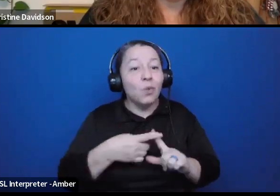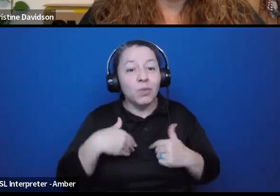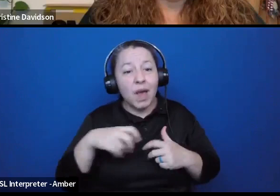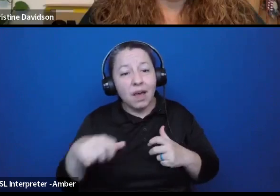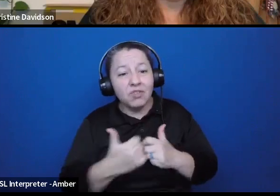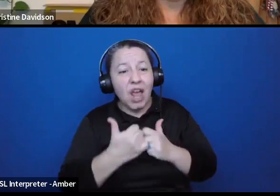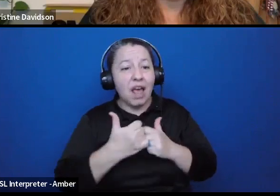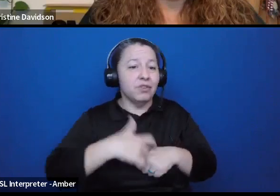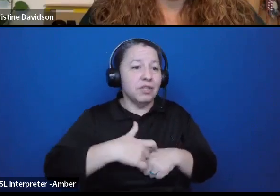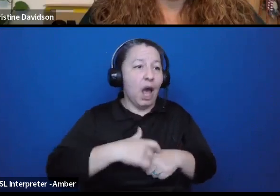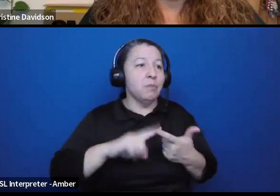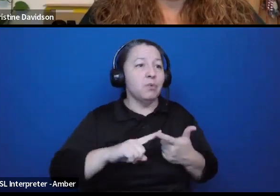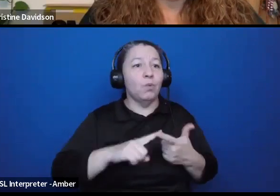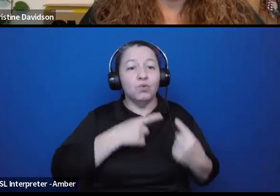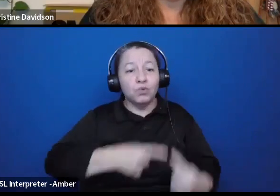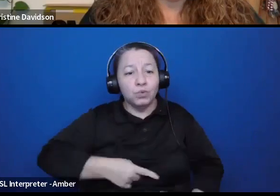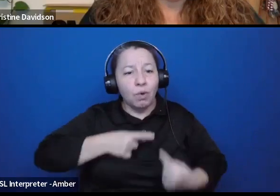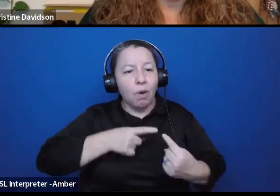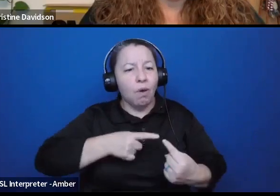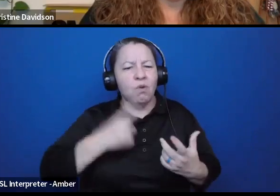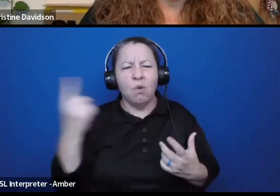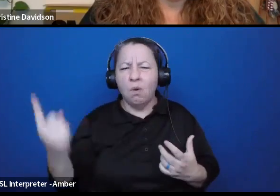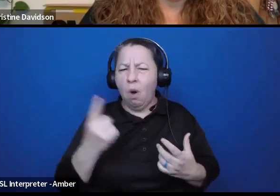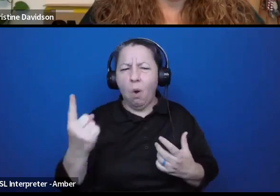know, there's always things to be grateful for,